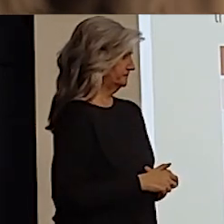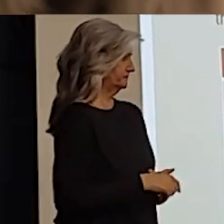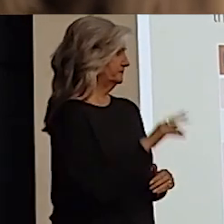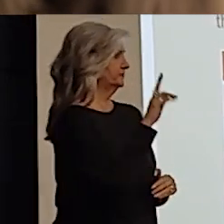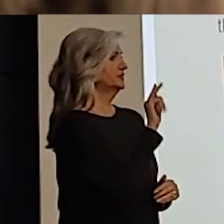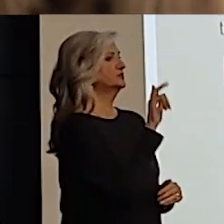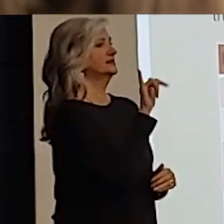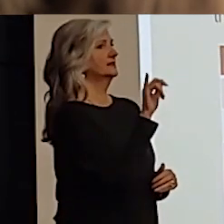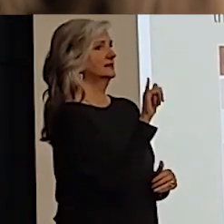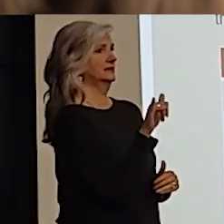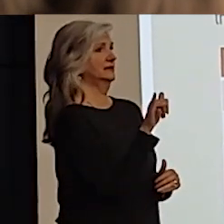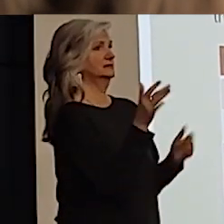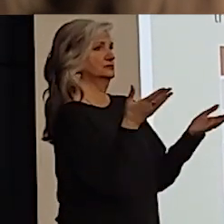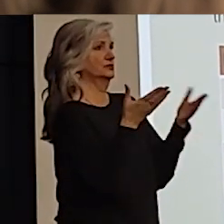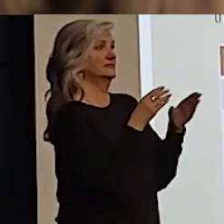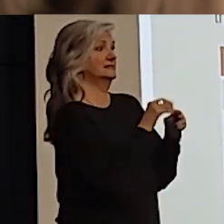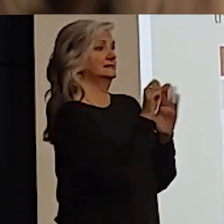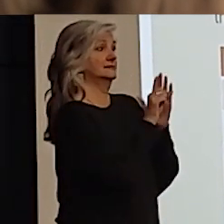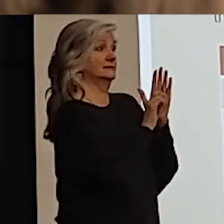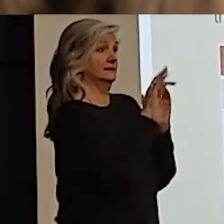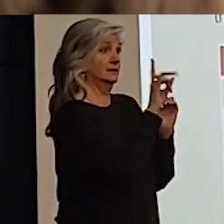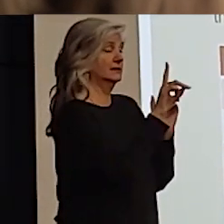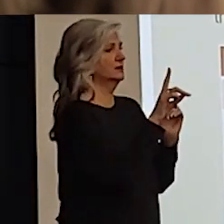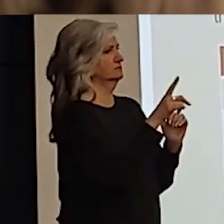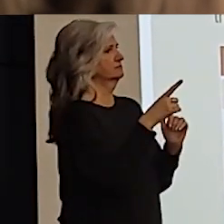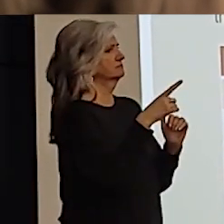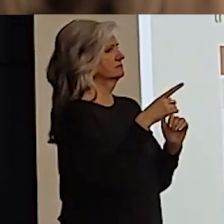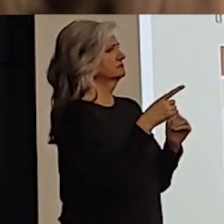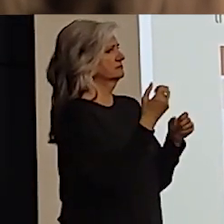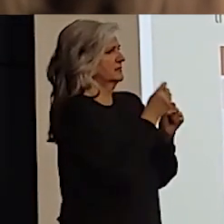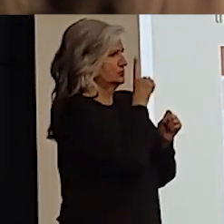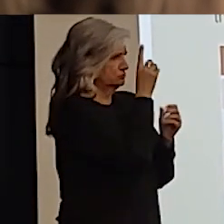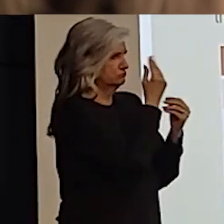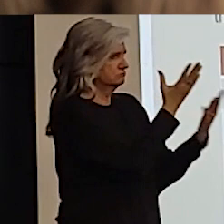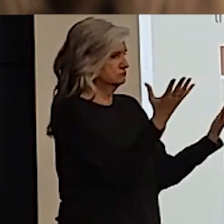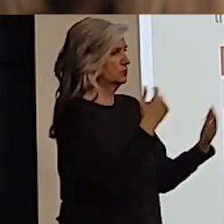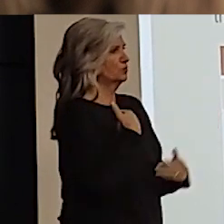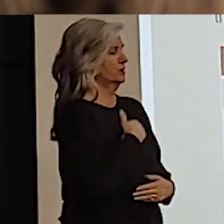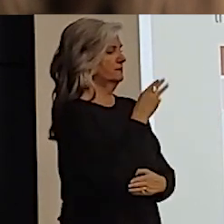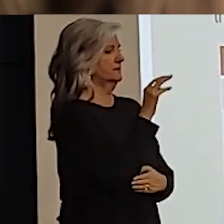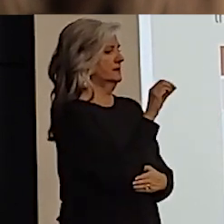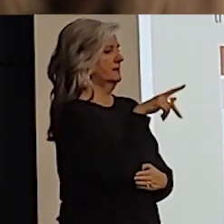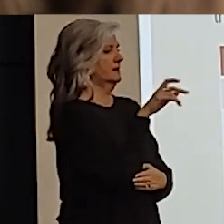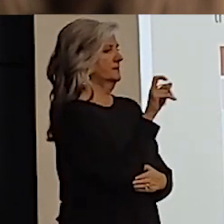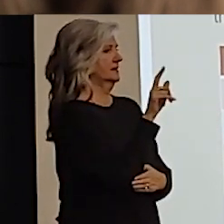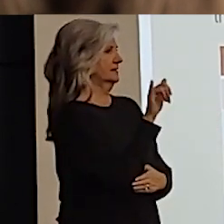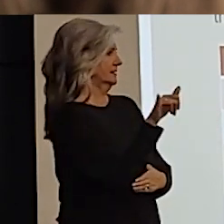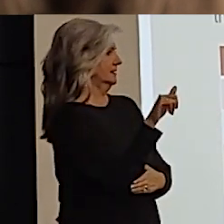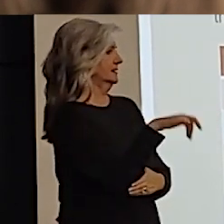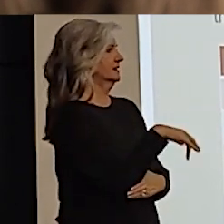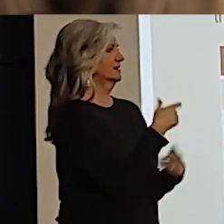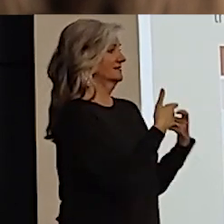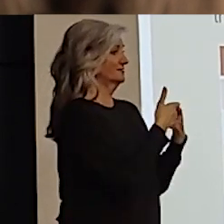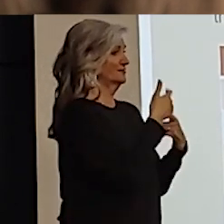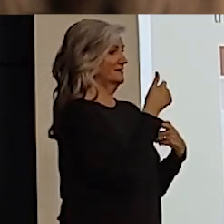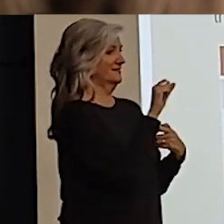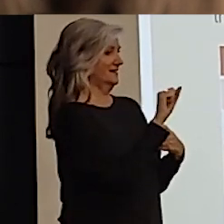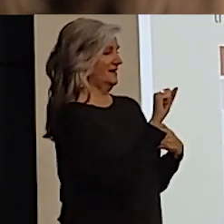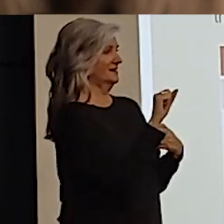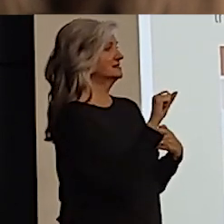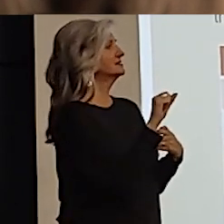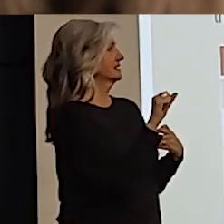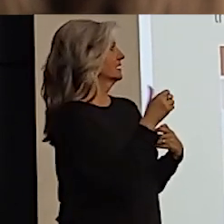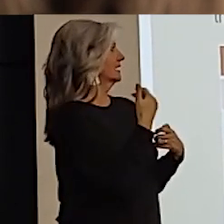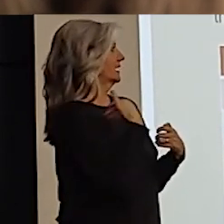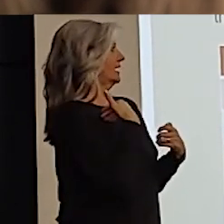utility service in the state of Indiana, just so everybody's well aware, we are a monopoly state. Electric and gas utilities have